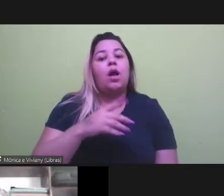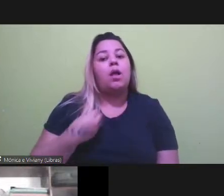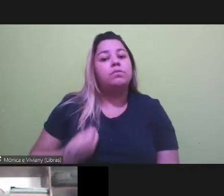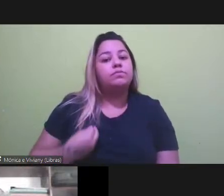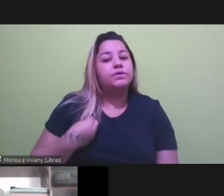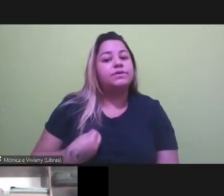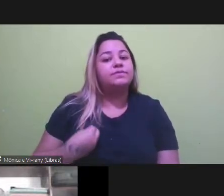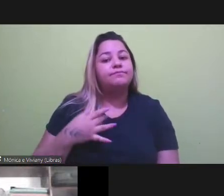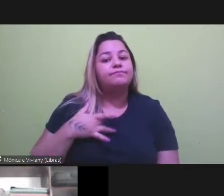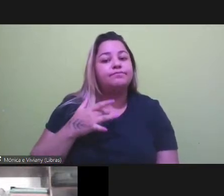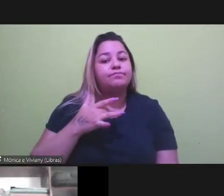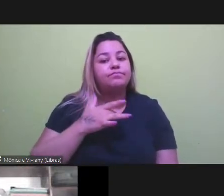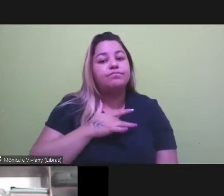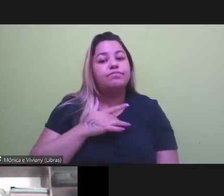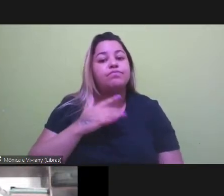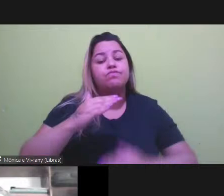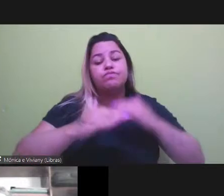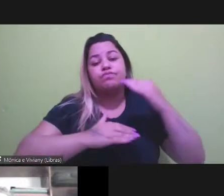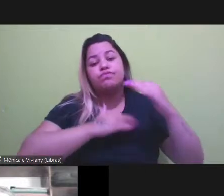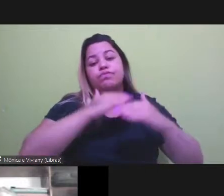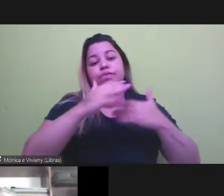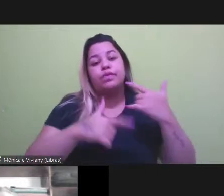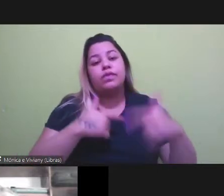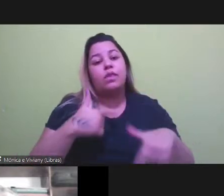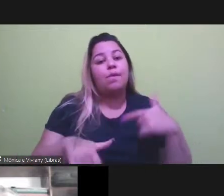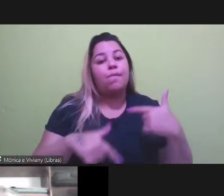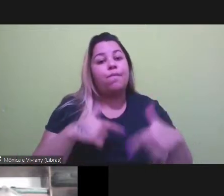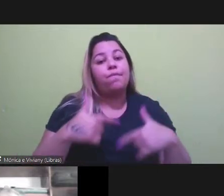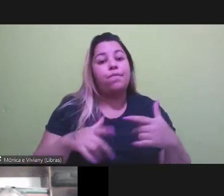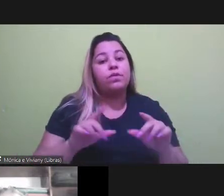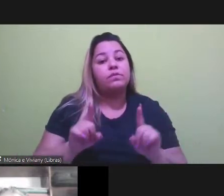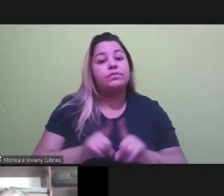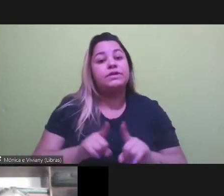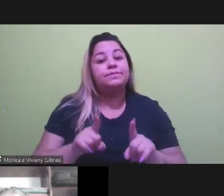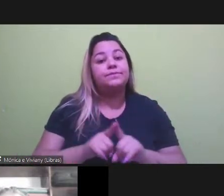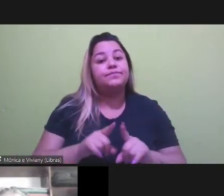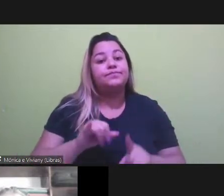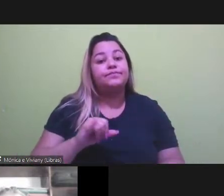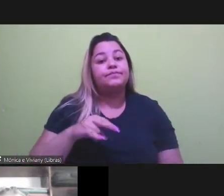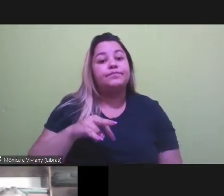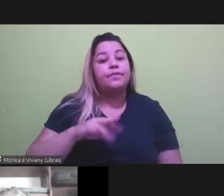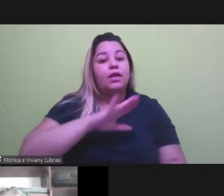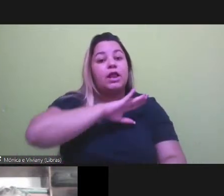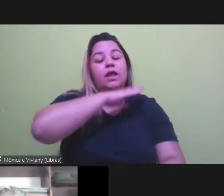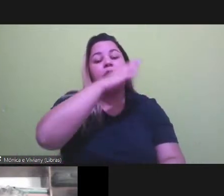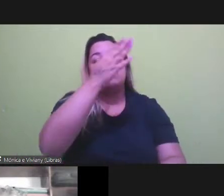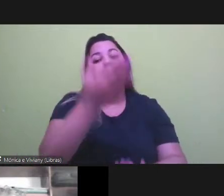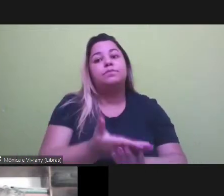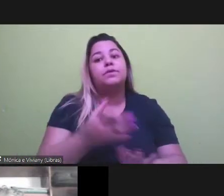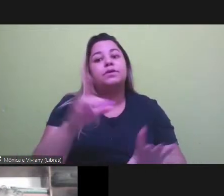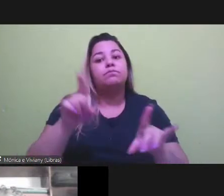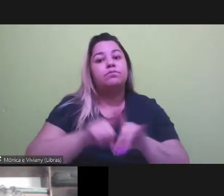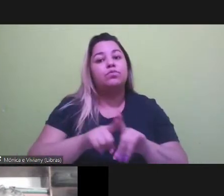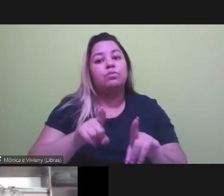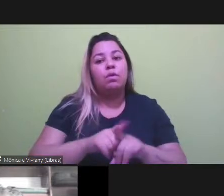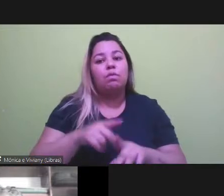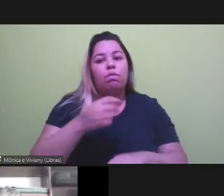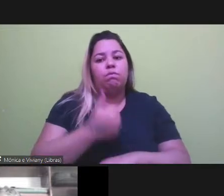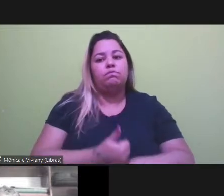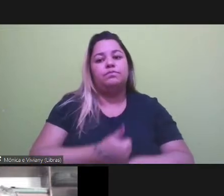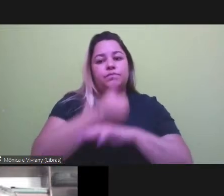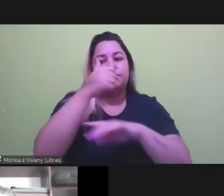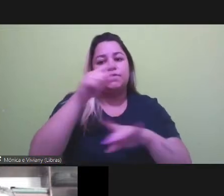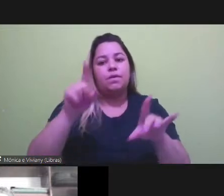Andalus plan of healthcare and dealing with the Andalus healthcare